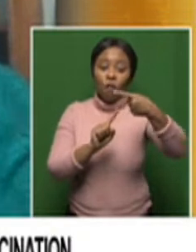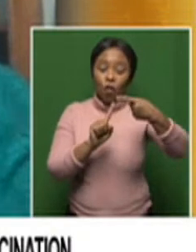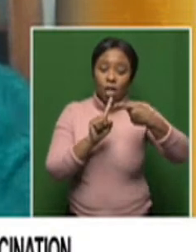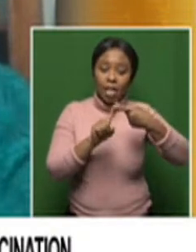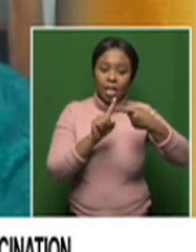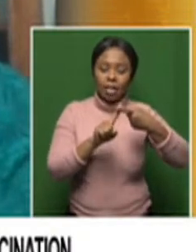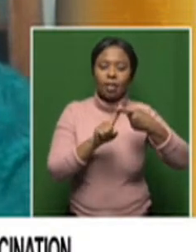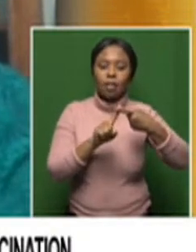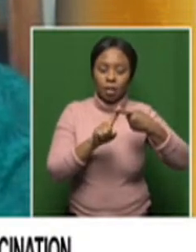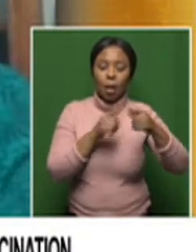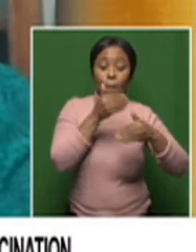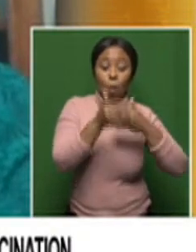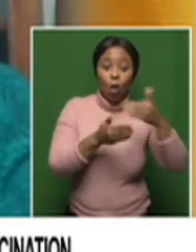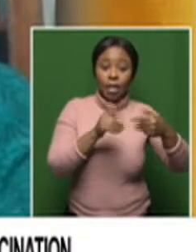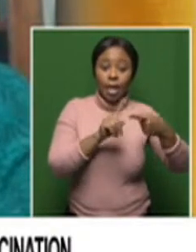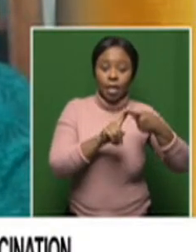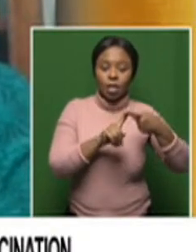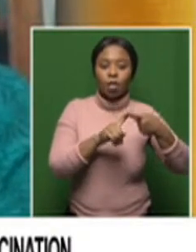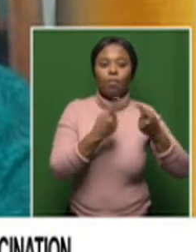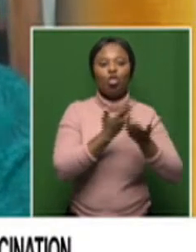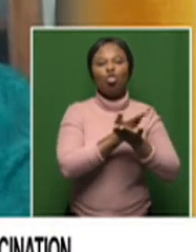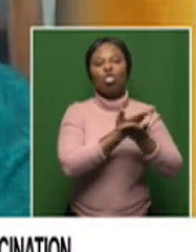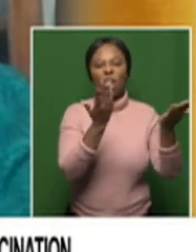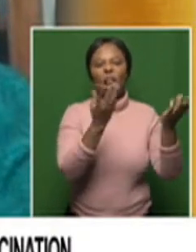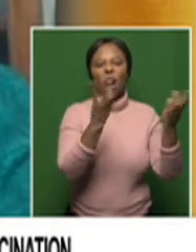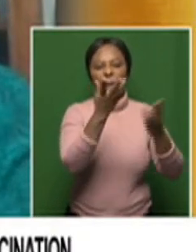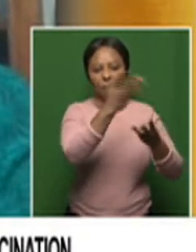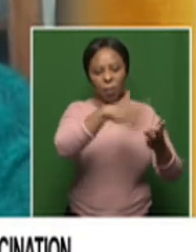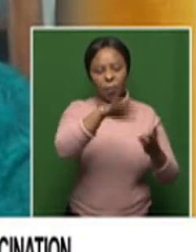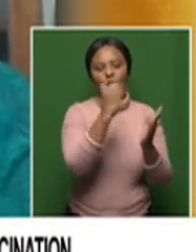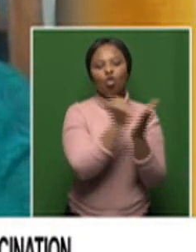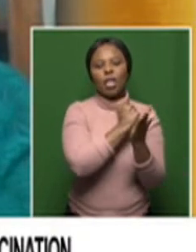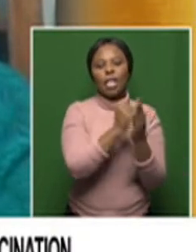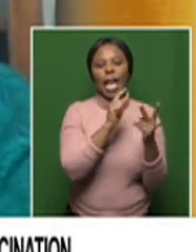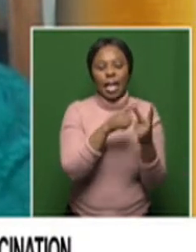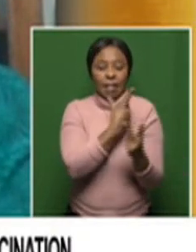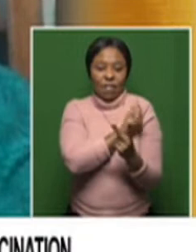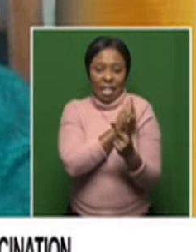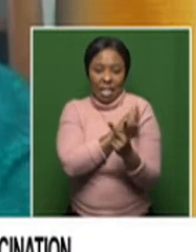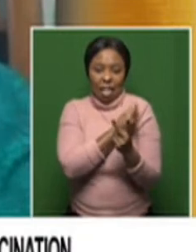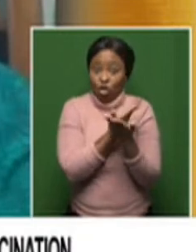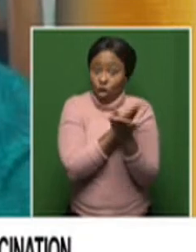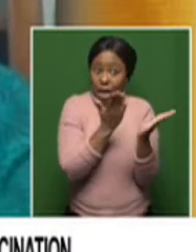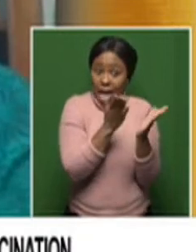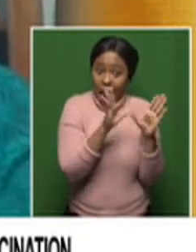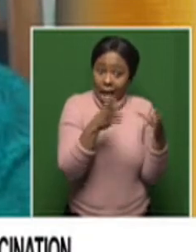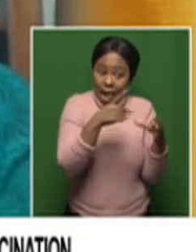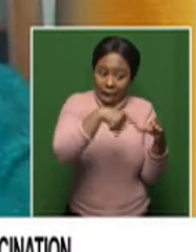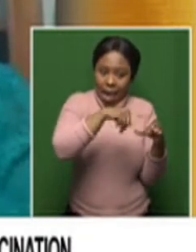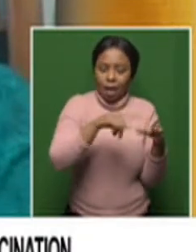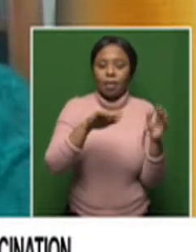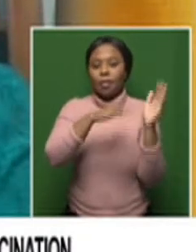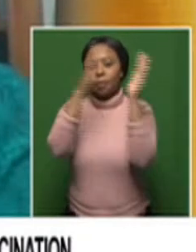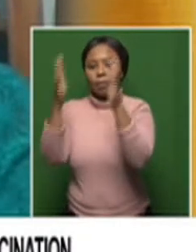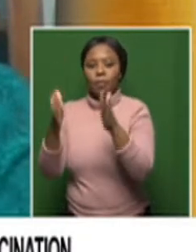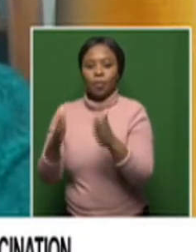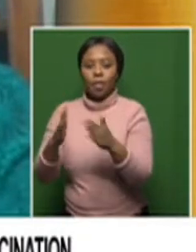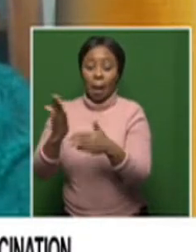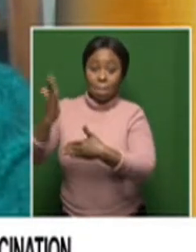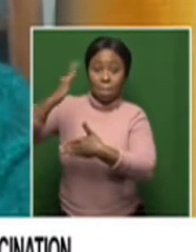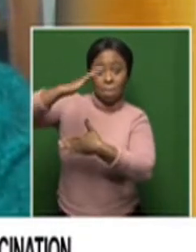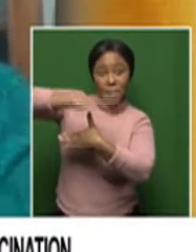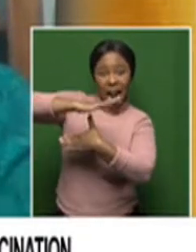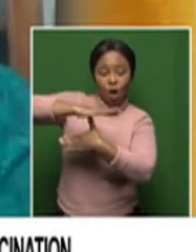process is the general population registration and vaccination. The second one is priority services